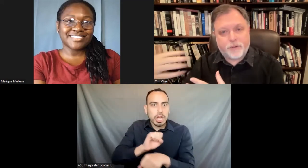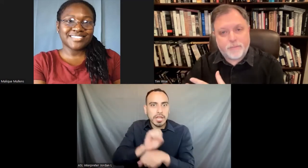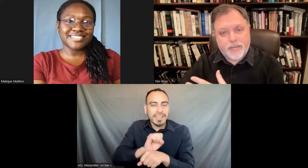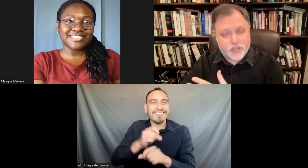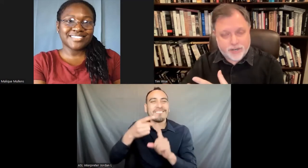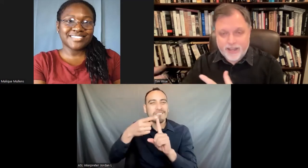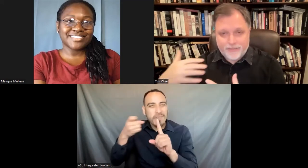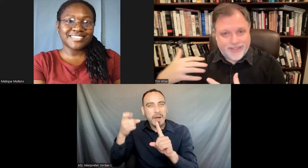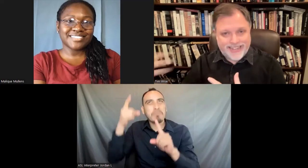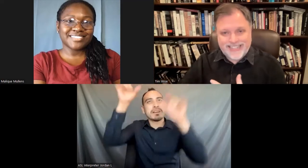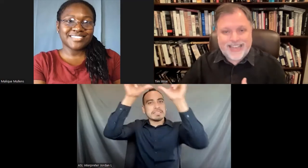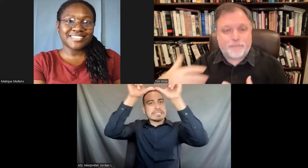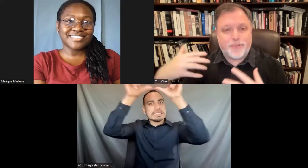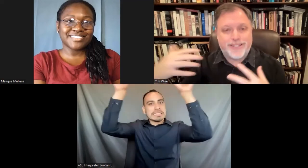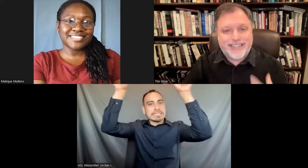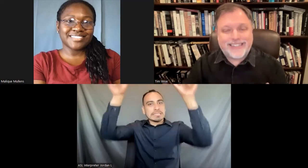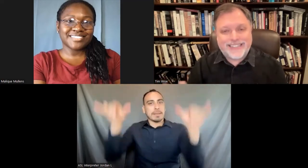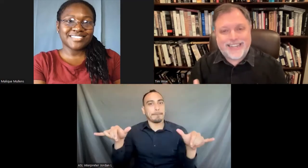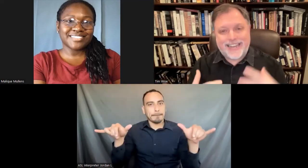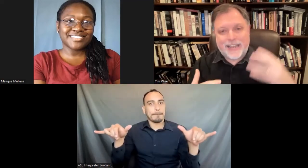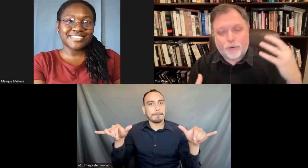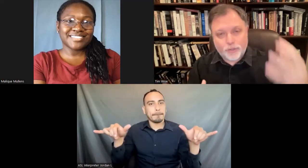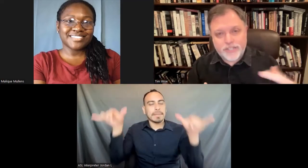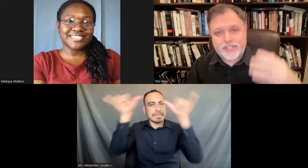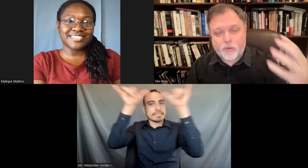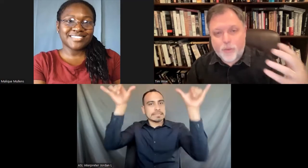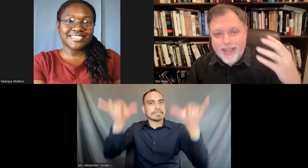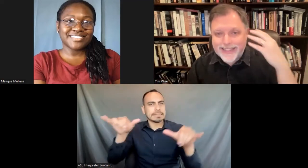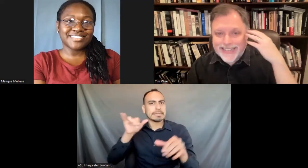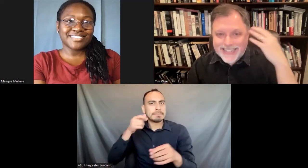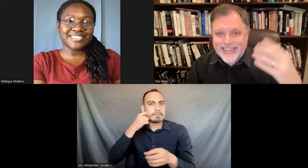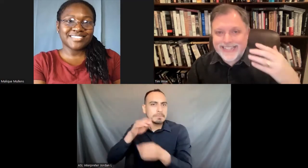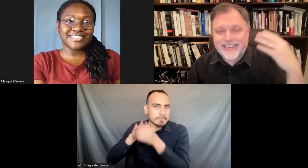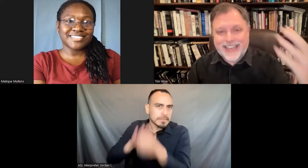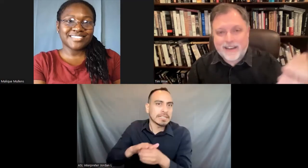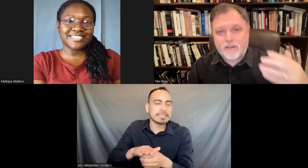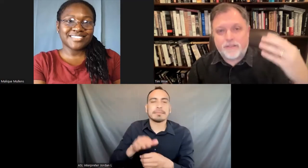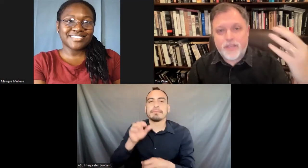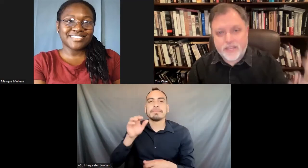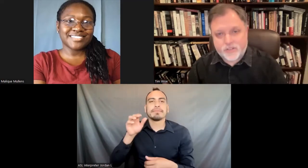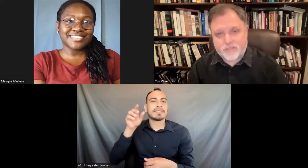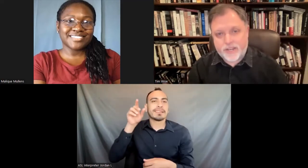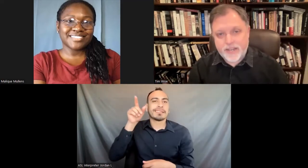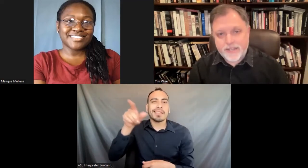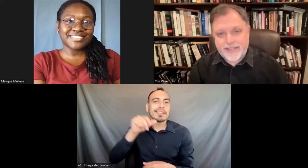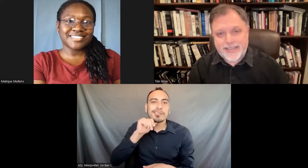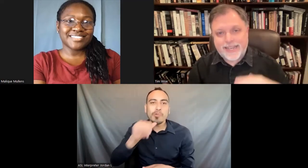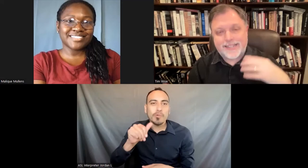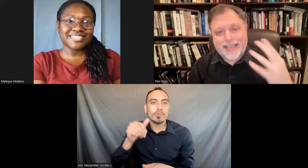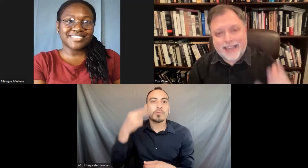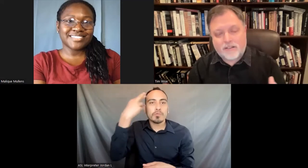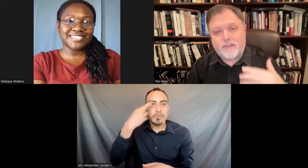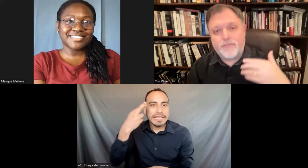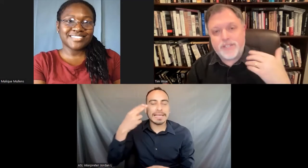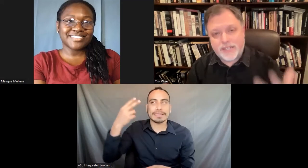off information that is not presented in a holistic way that takes account of the history, that takes account of the